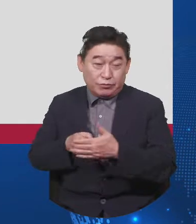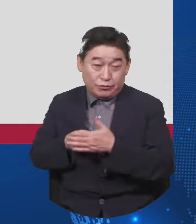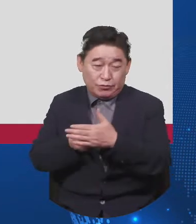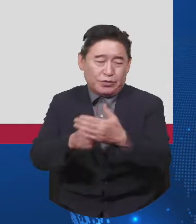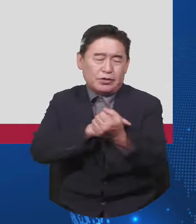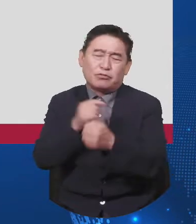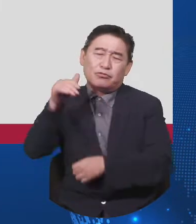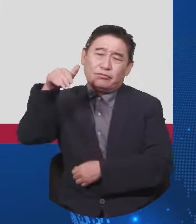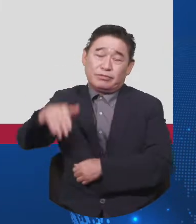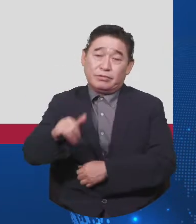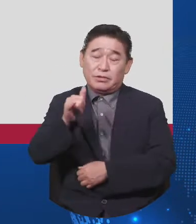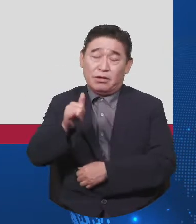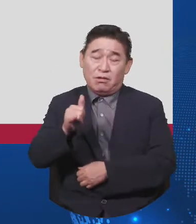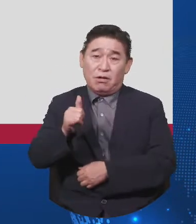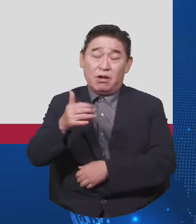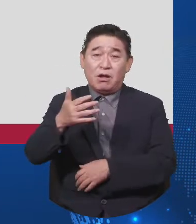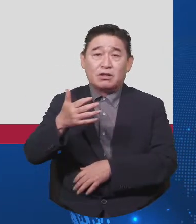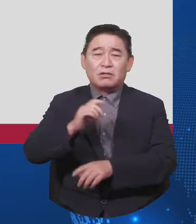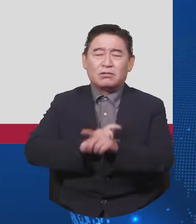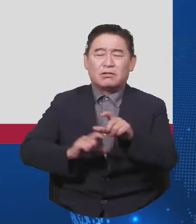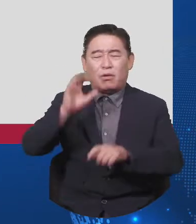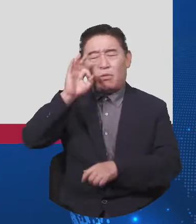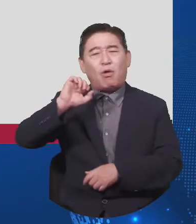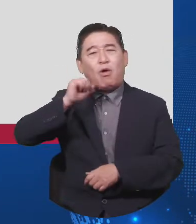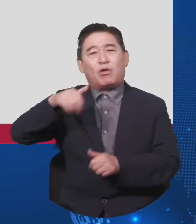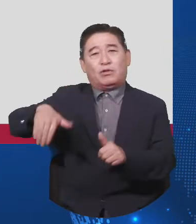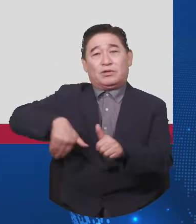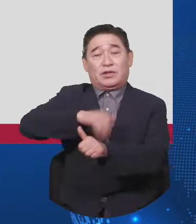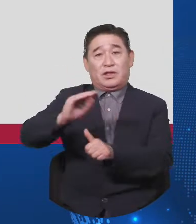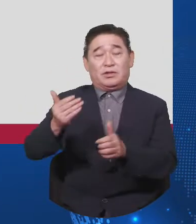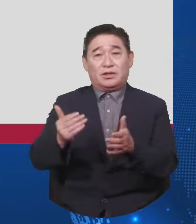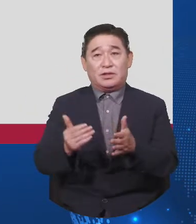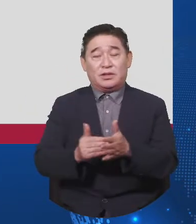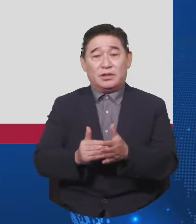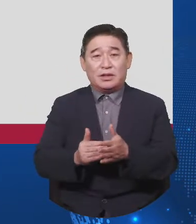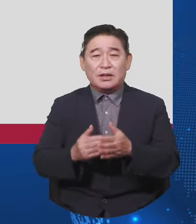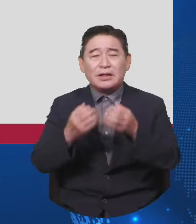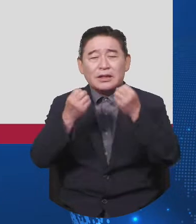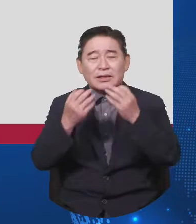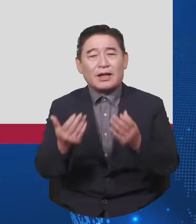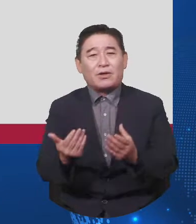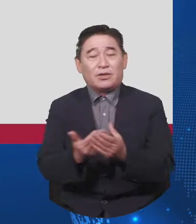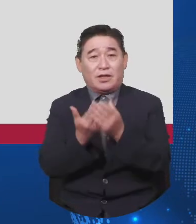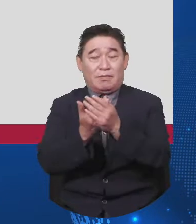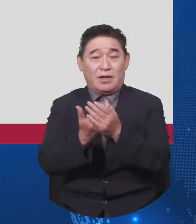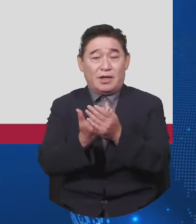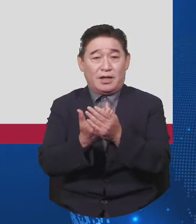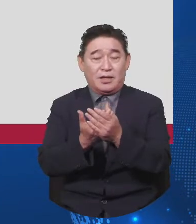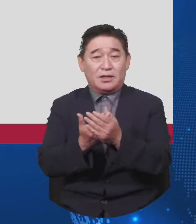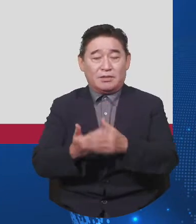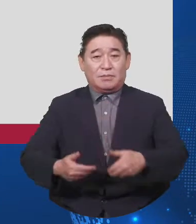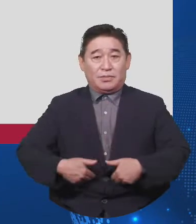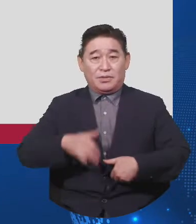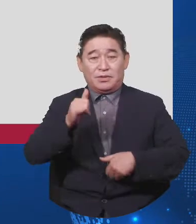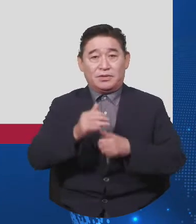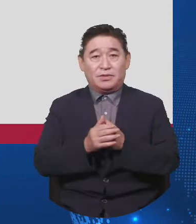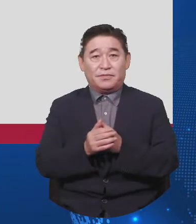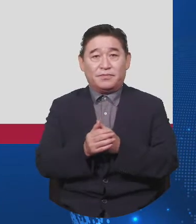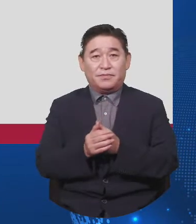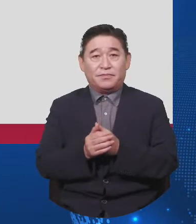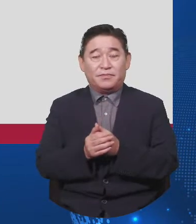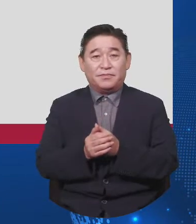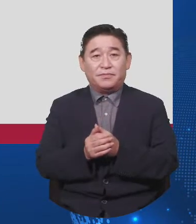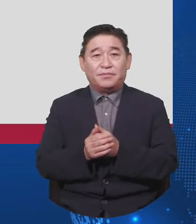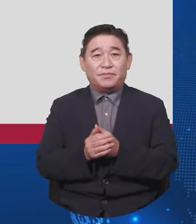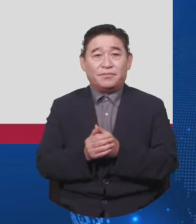have a strong search for new development paradigms. Yeah? And I think this conference is a great place to have this